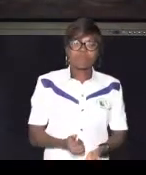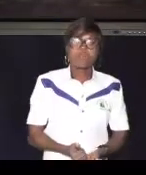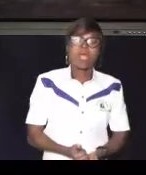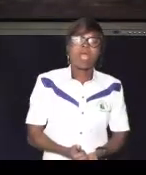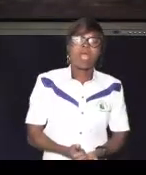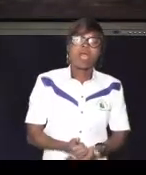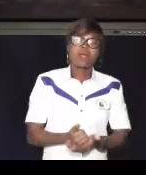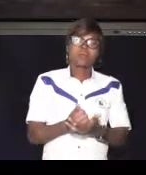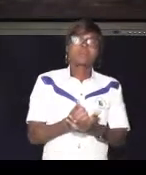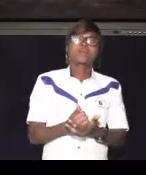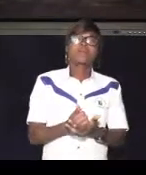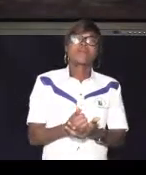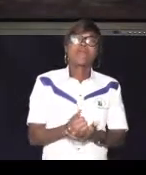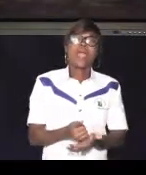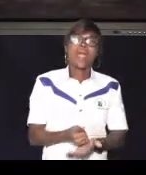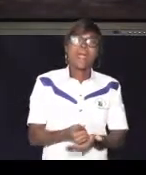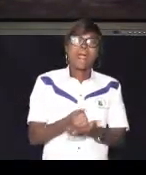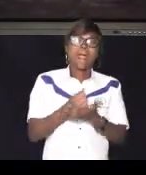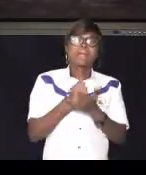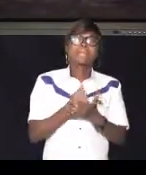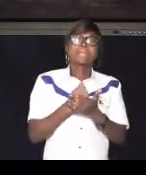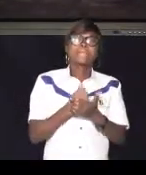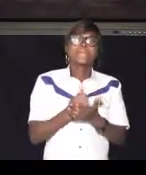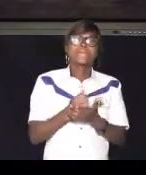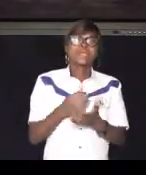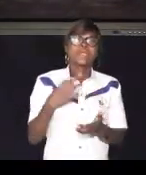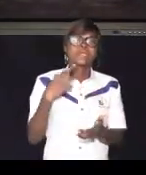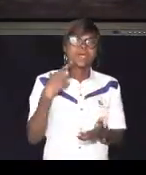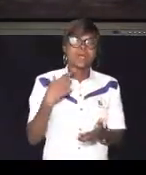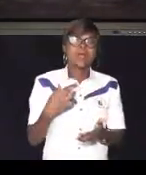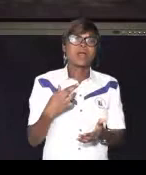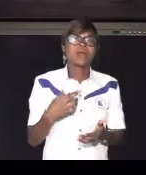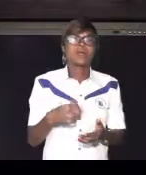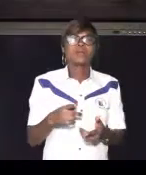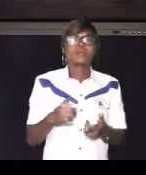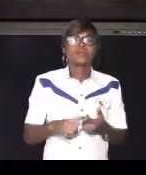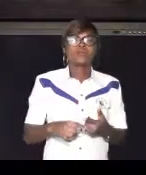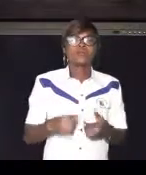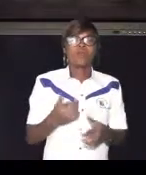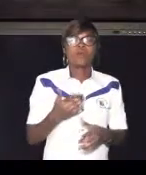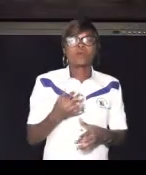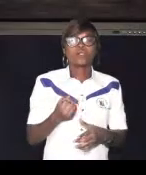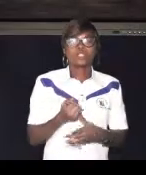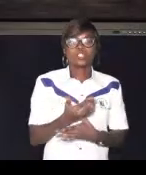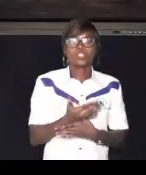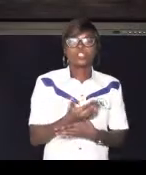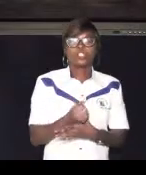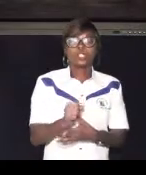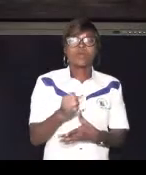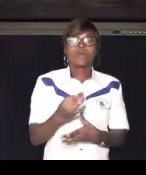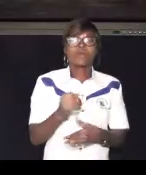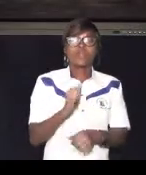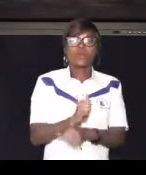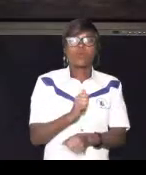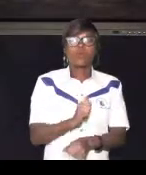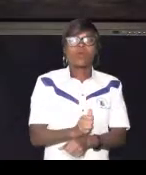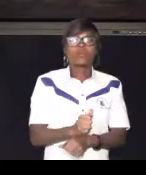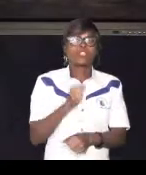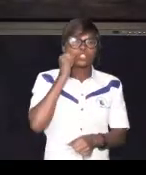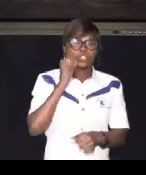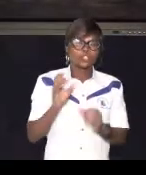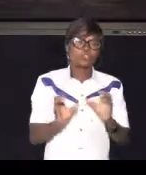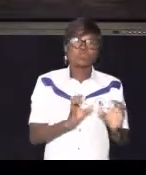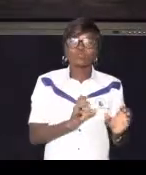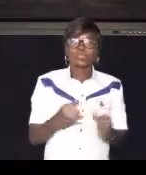dishes. That is helping her or doing a share of the work she's doing.